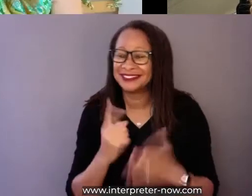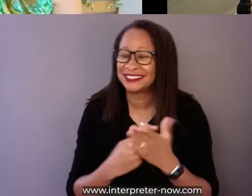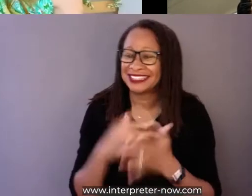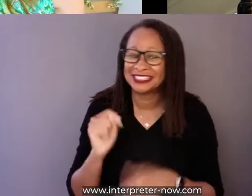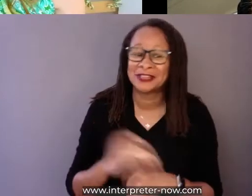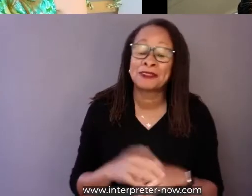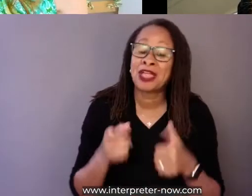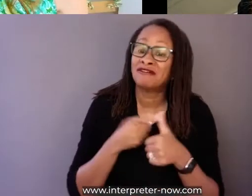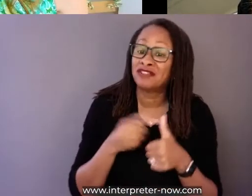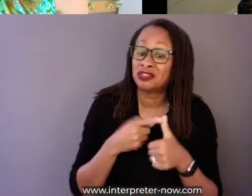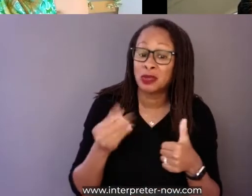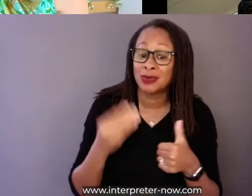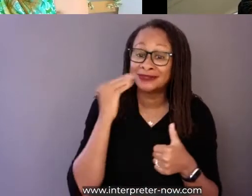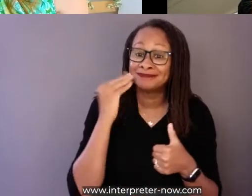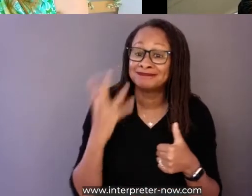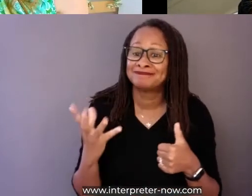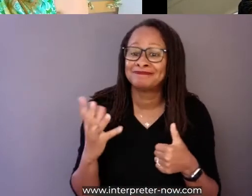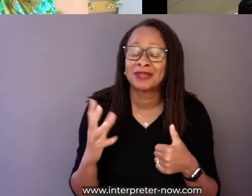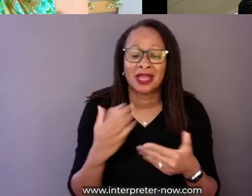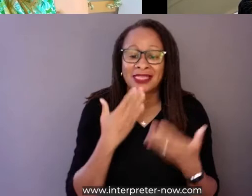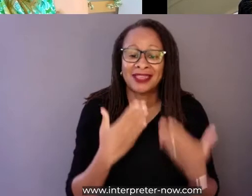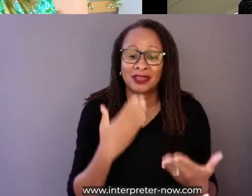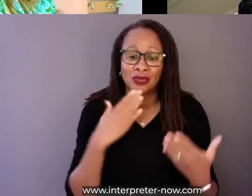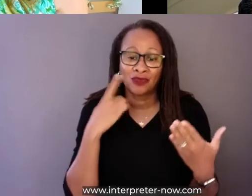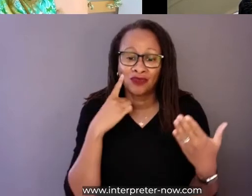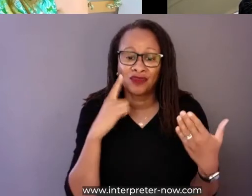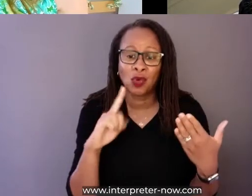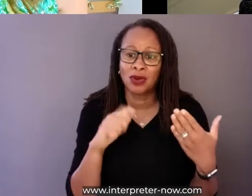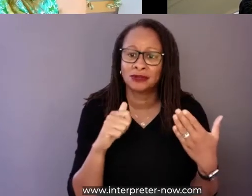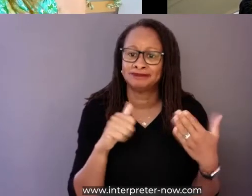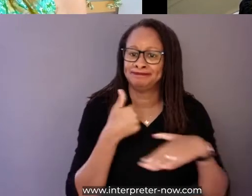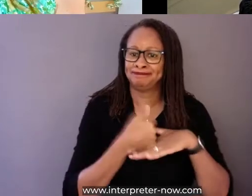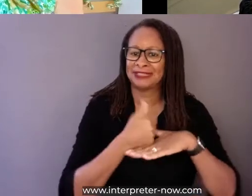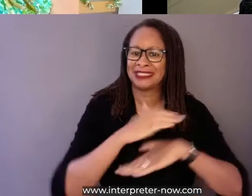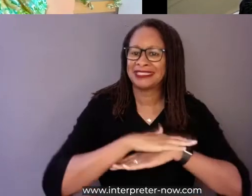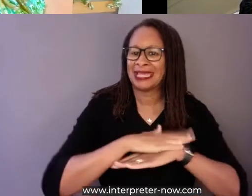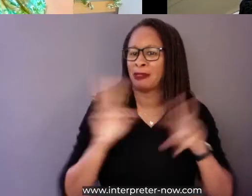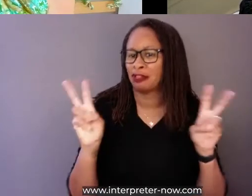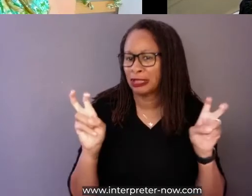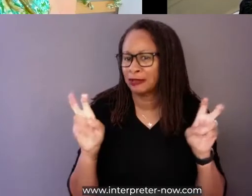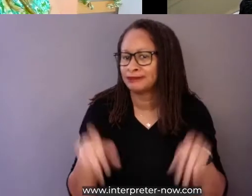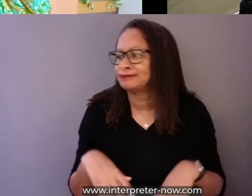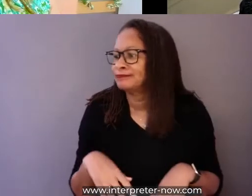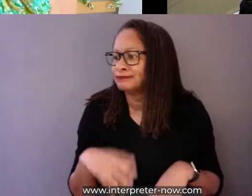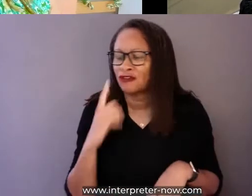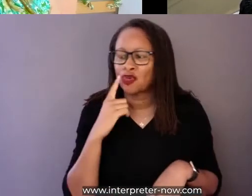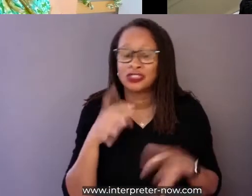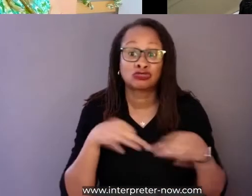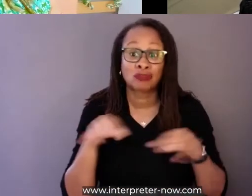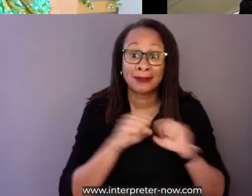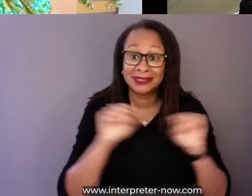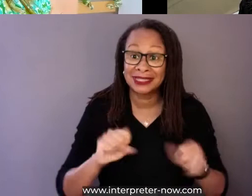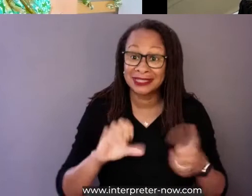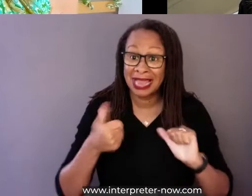First of all, I just want to say thank you for setting the table here by describing the system and how it